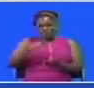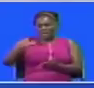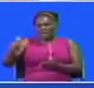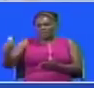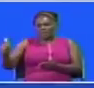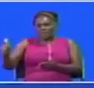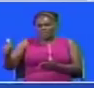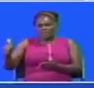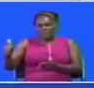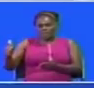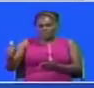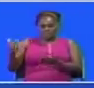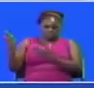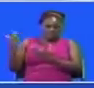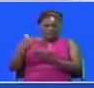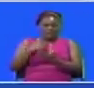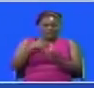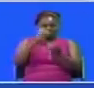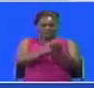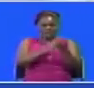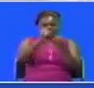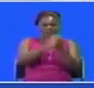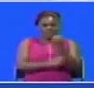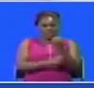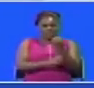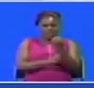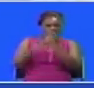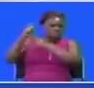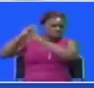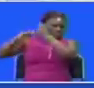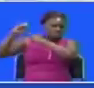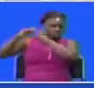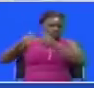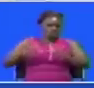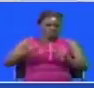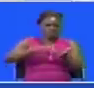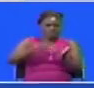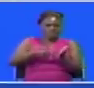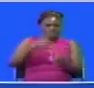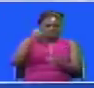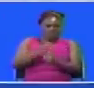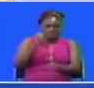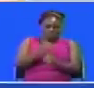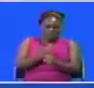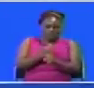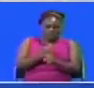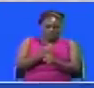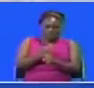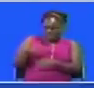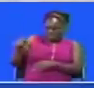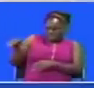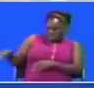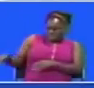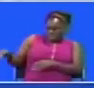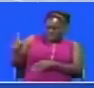types. Bee farmers here still harvest their honey in the traditional way, meaning that they work mostly in the evening when